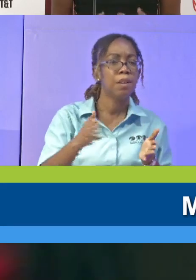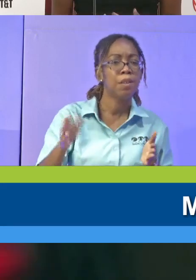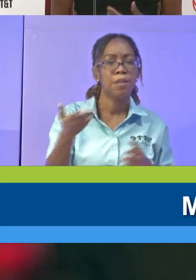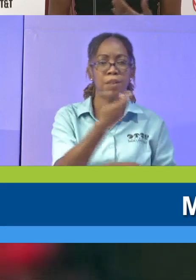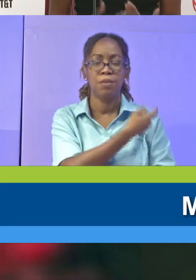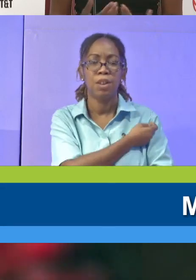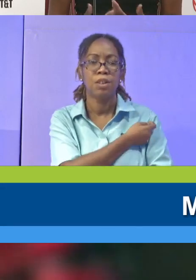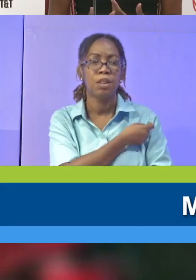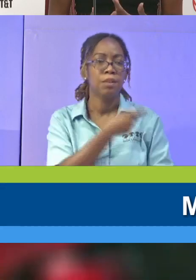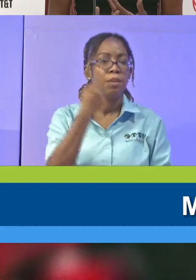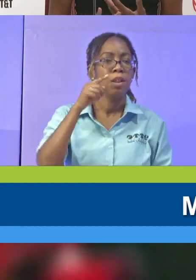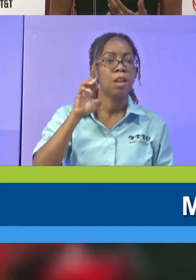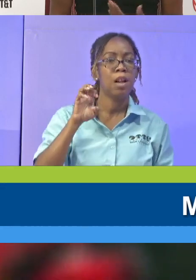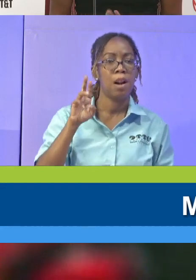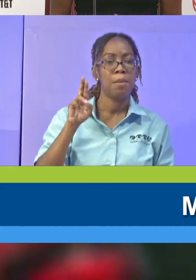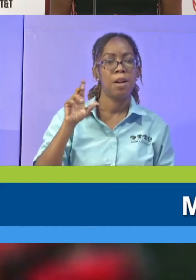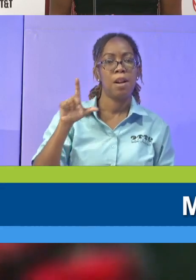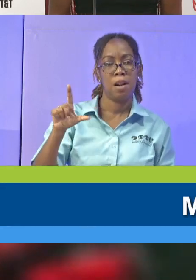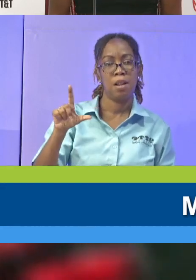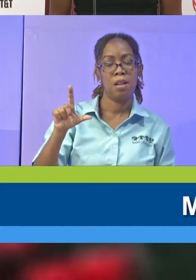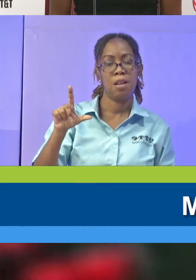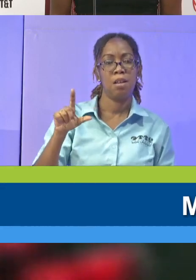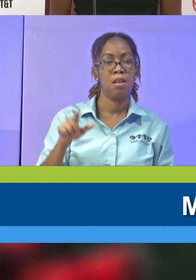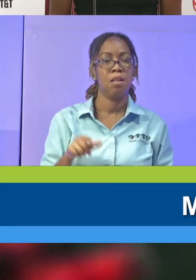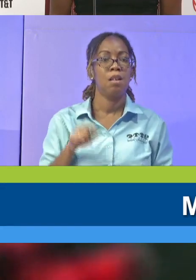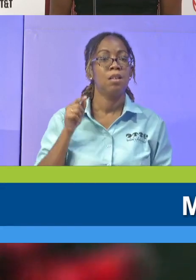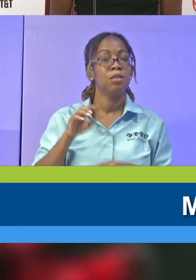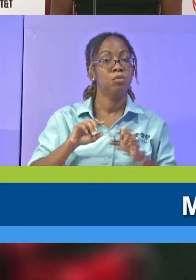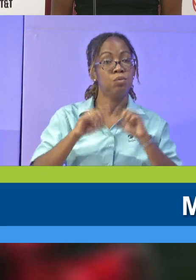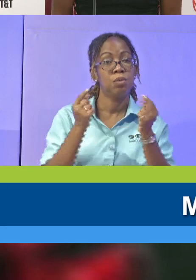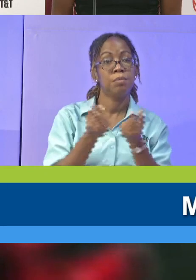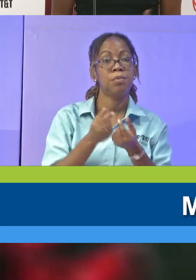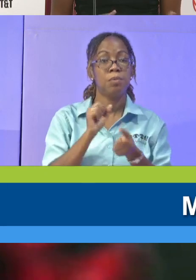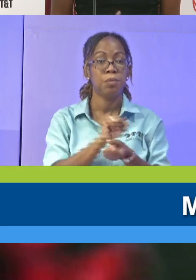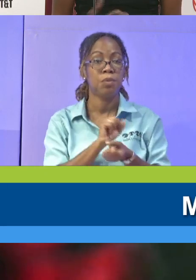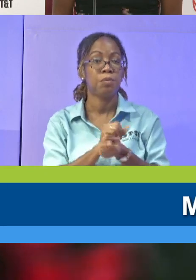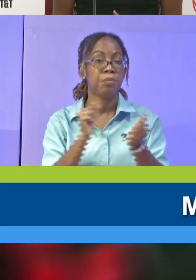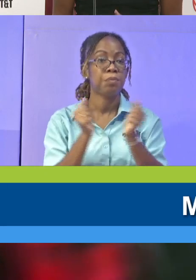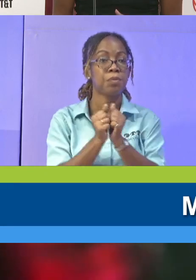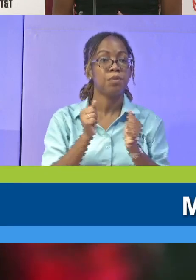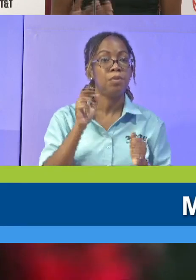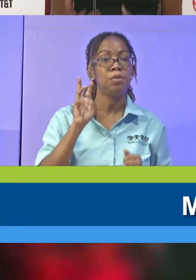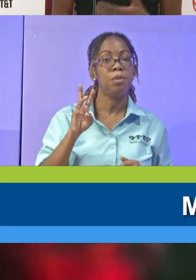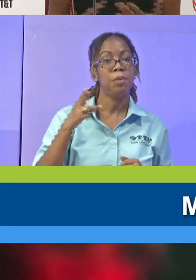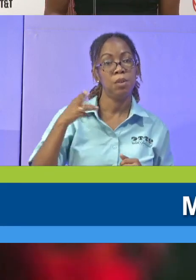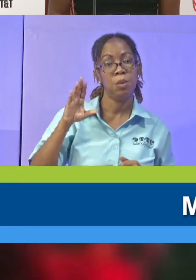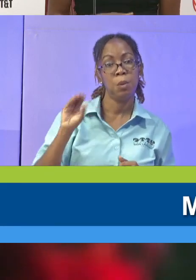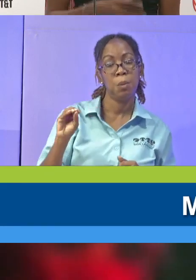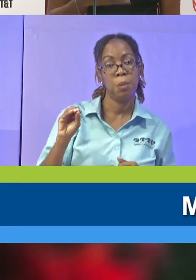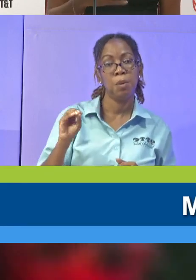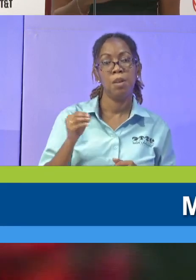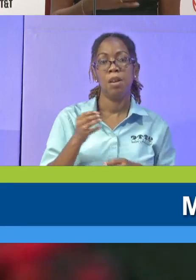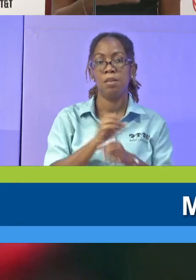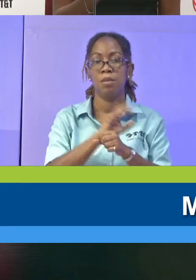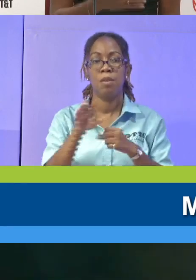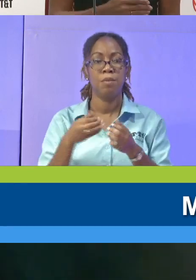EUL. We've been able to collaborate with the WHO to access the EUL dossiers, so we